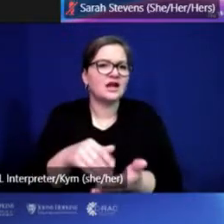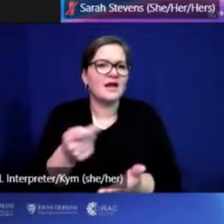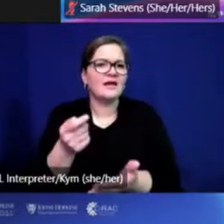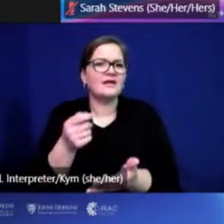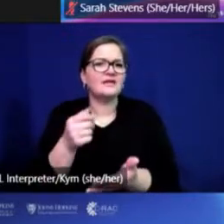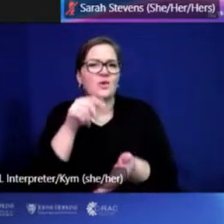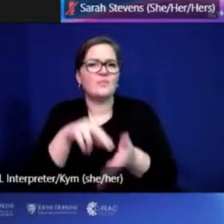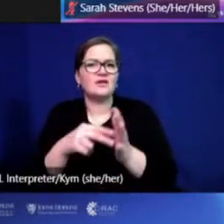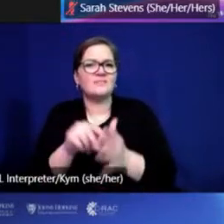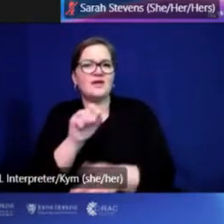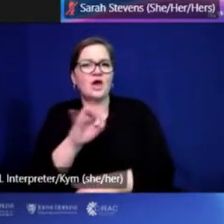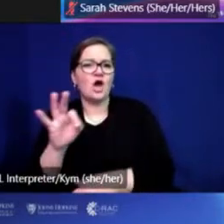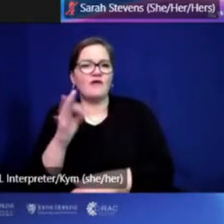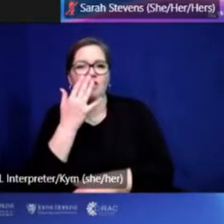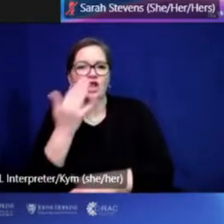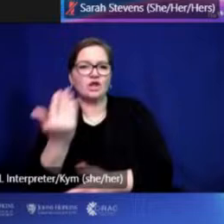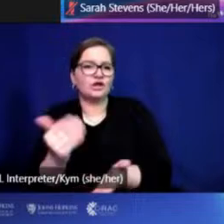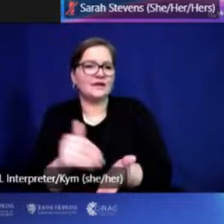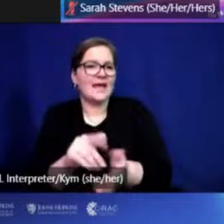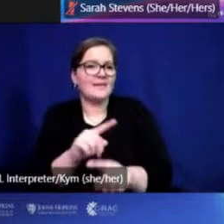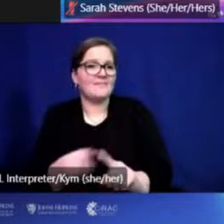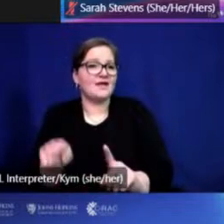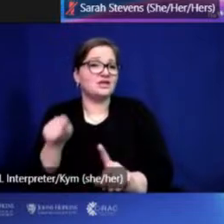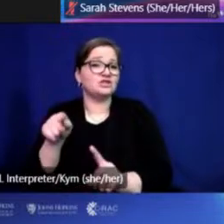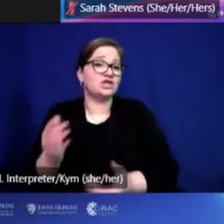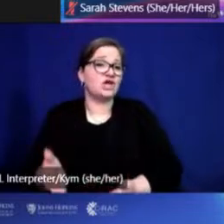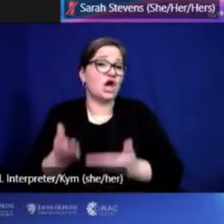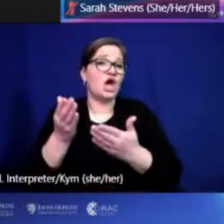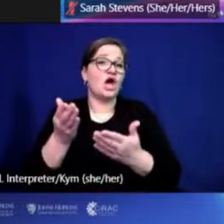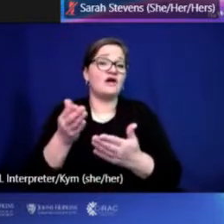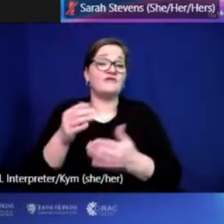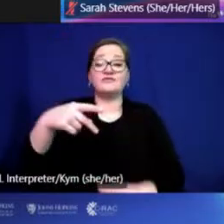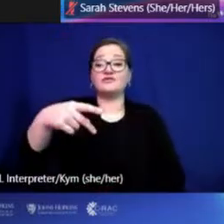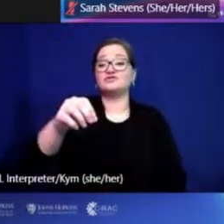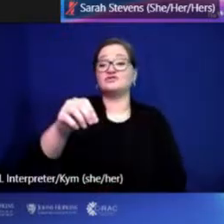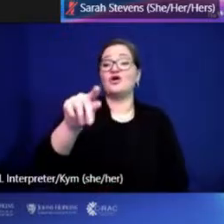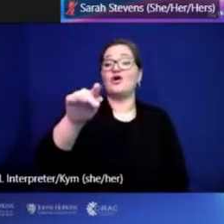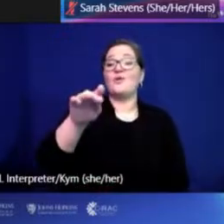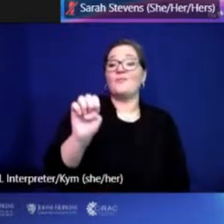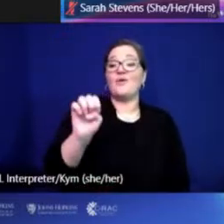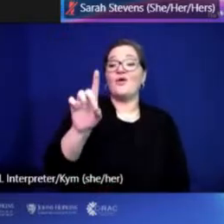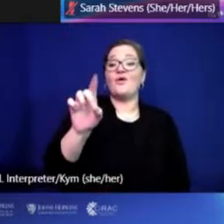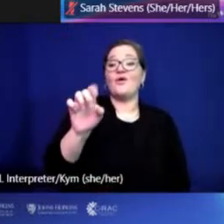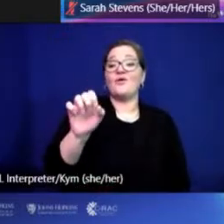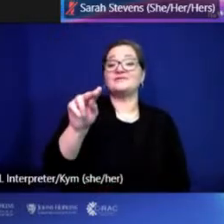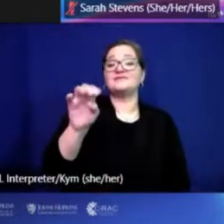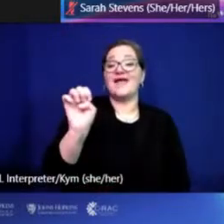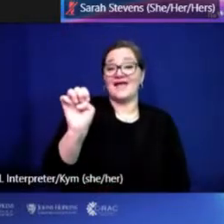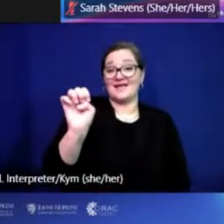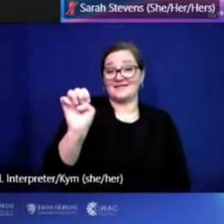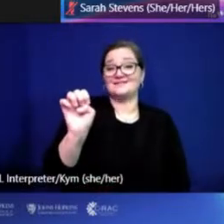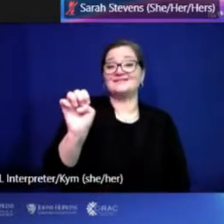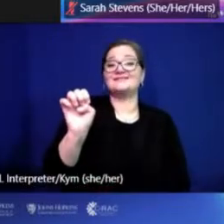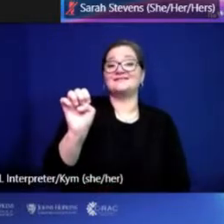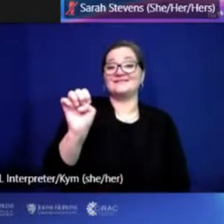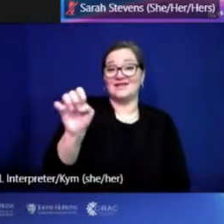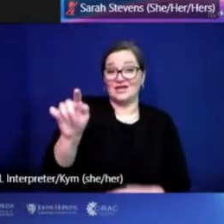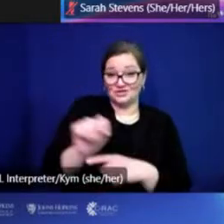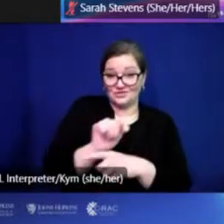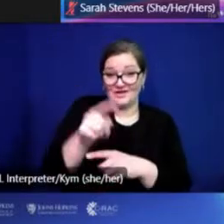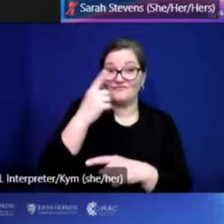I will say it anyway. She offers pole dance training for older adults as well.